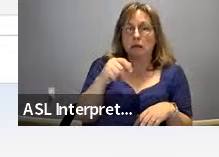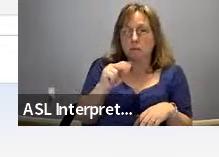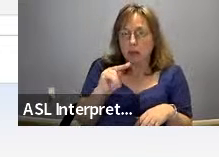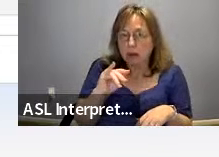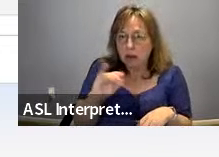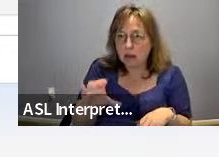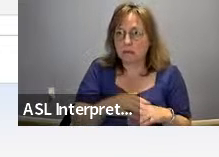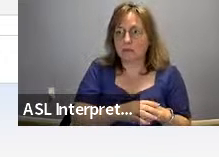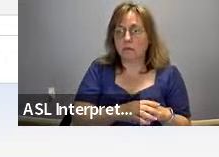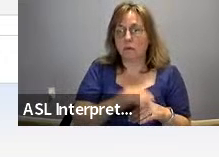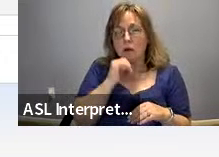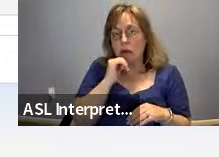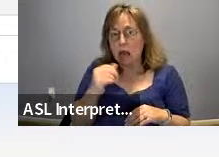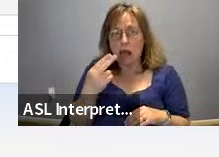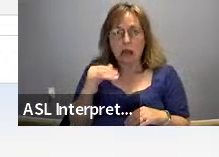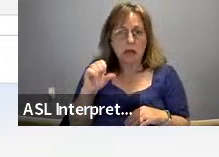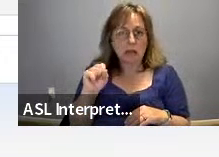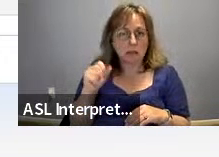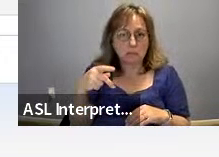available.